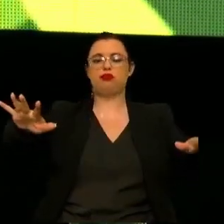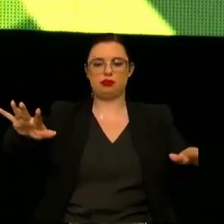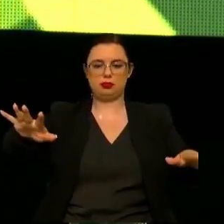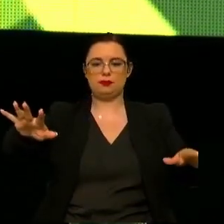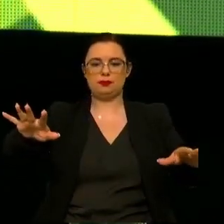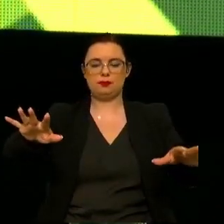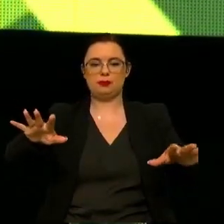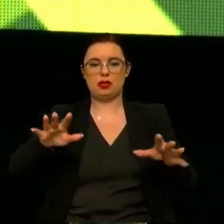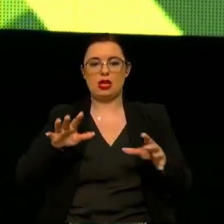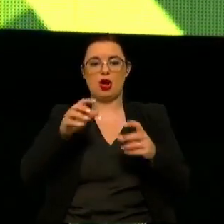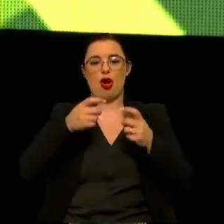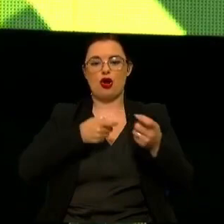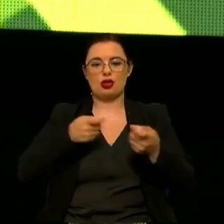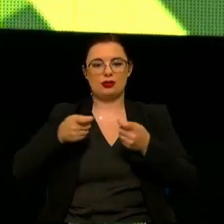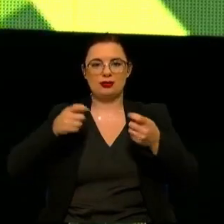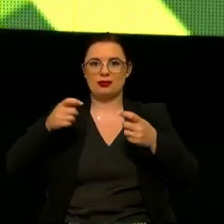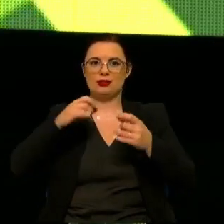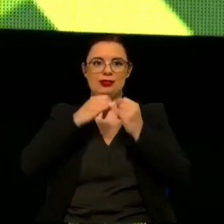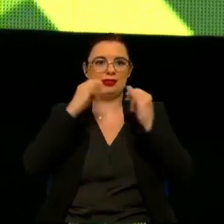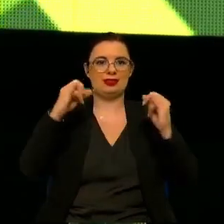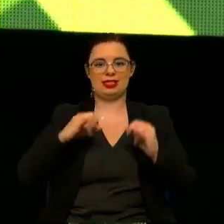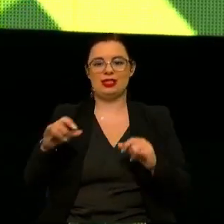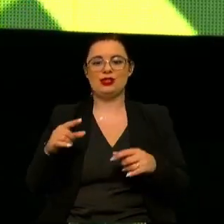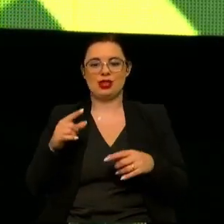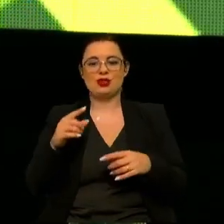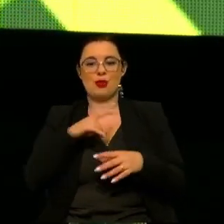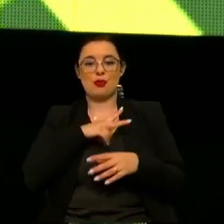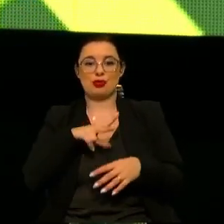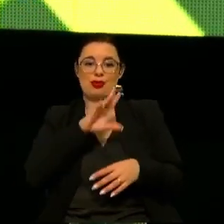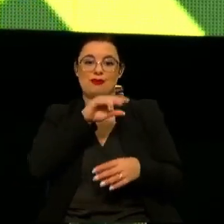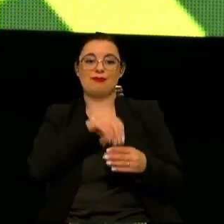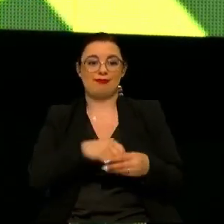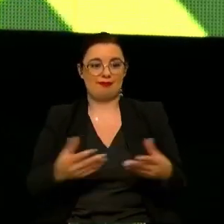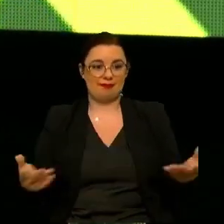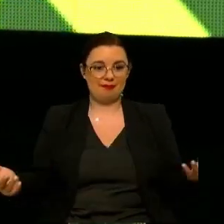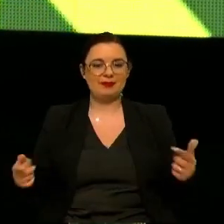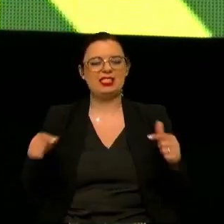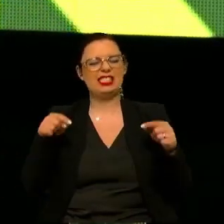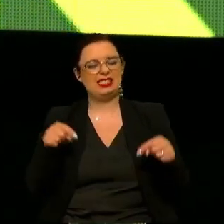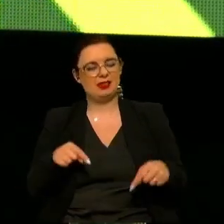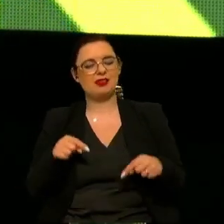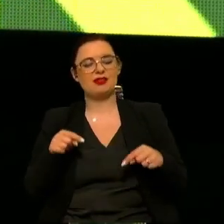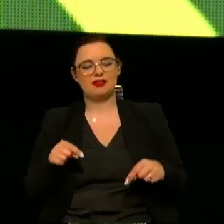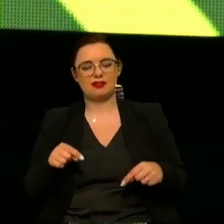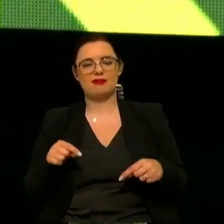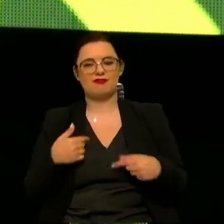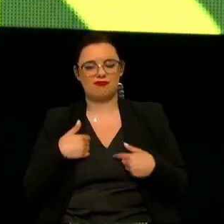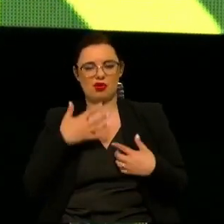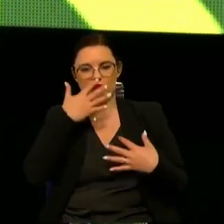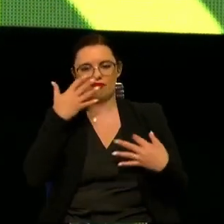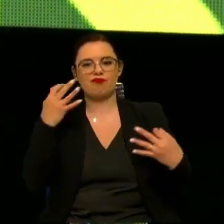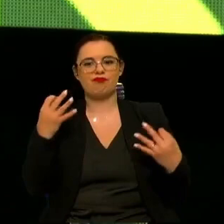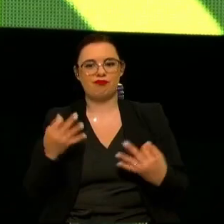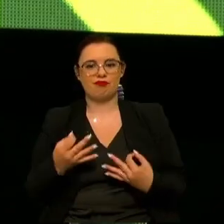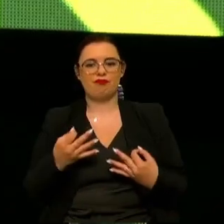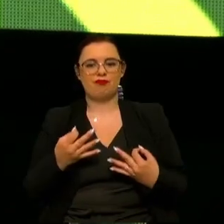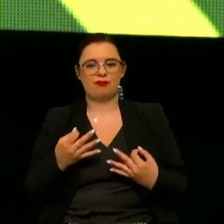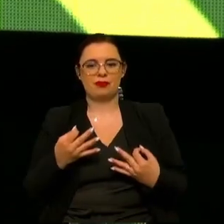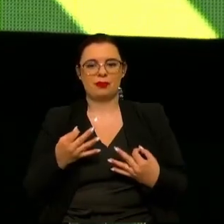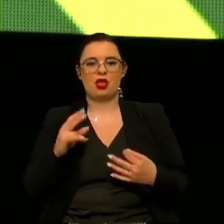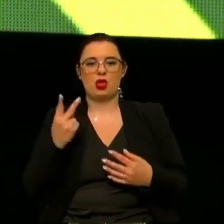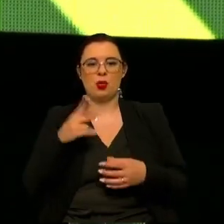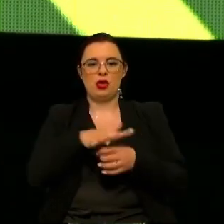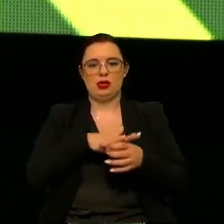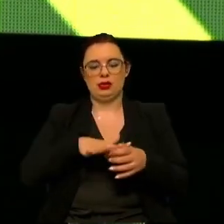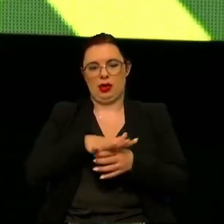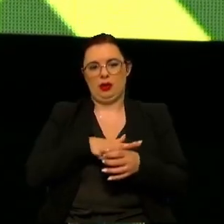independently or with the support of the state, has been able to project itself at an international level. So we're convinced that these